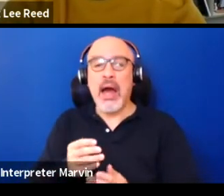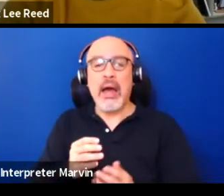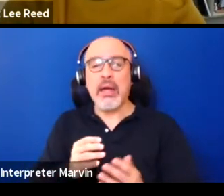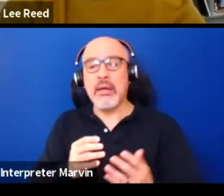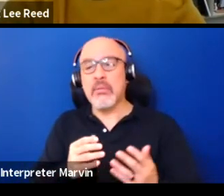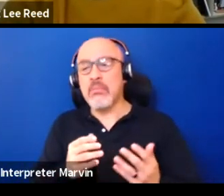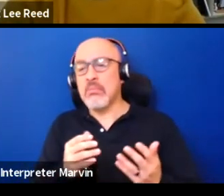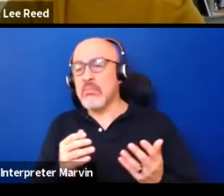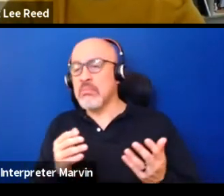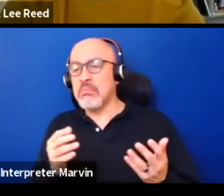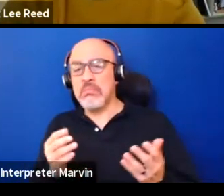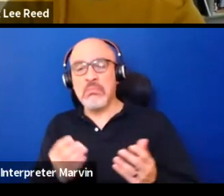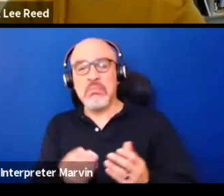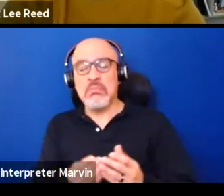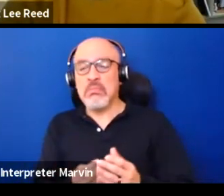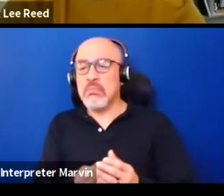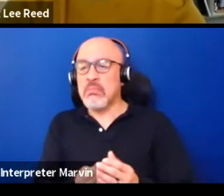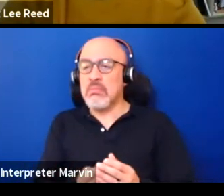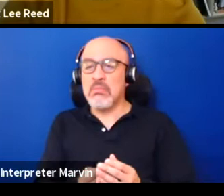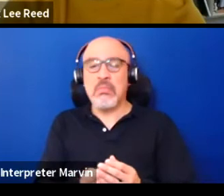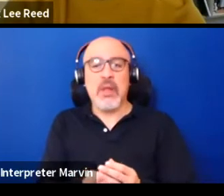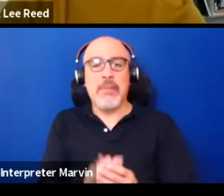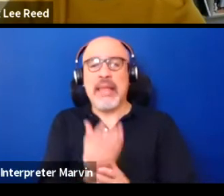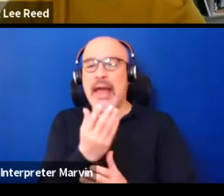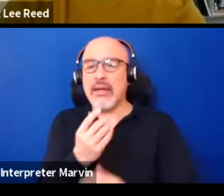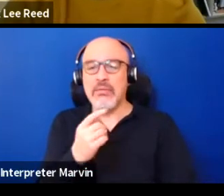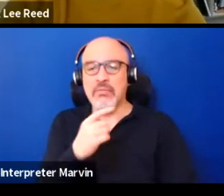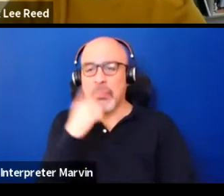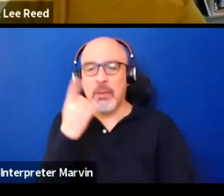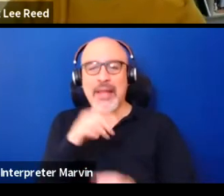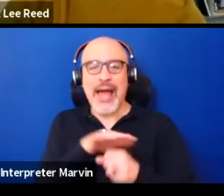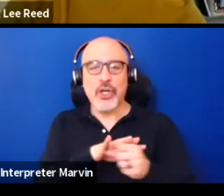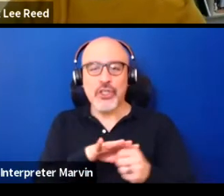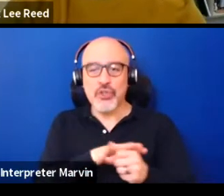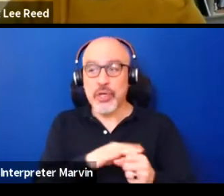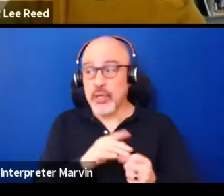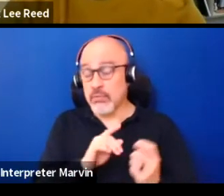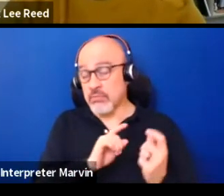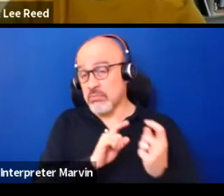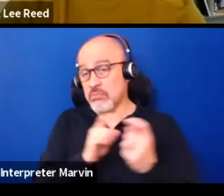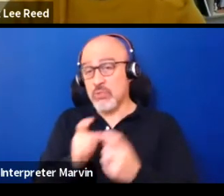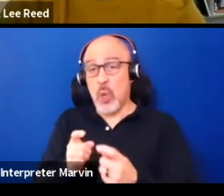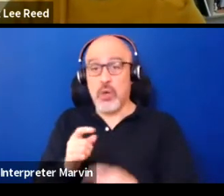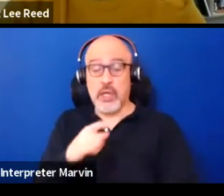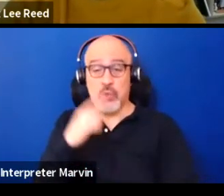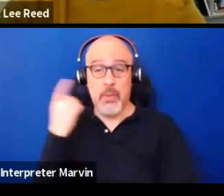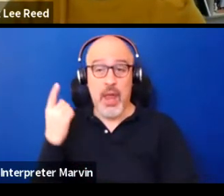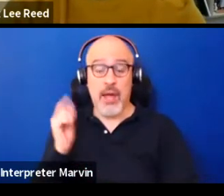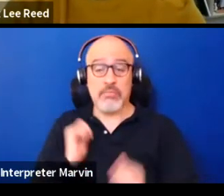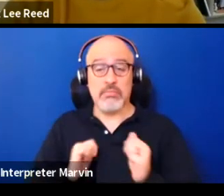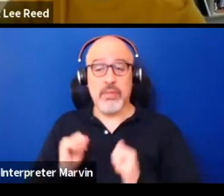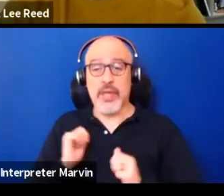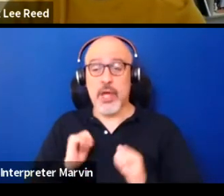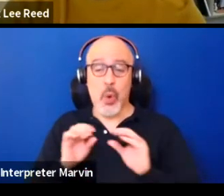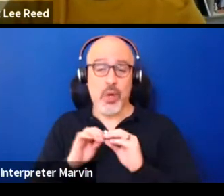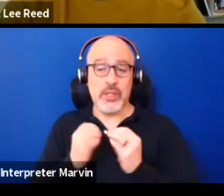Black nursery? You can also donate some money to a Black theater